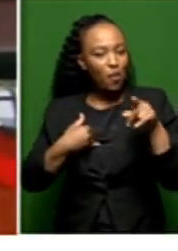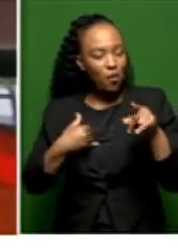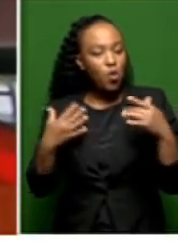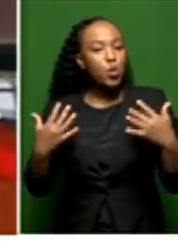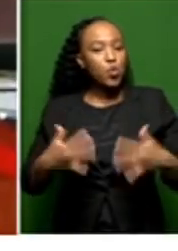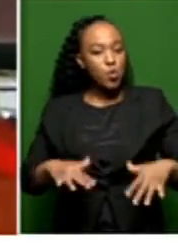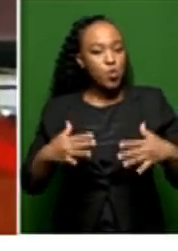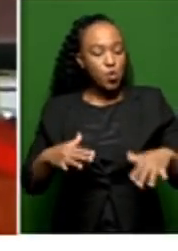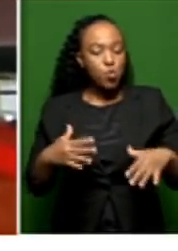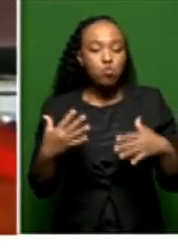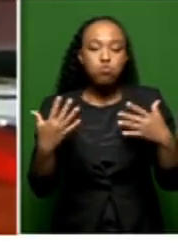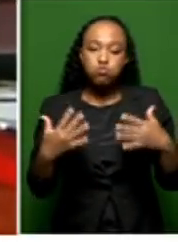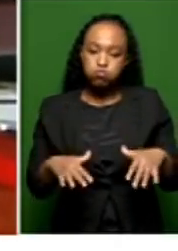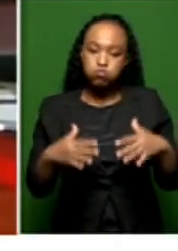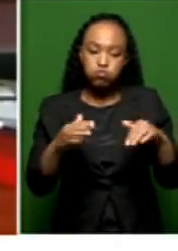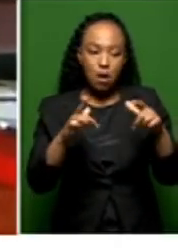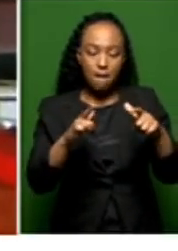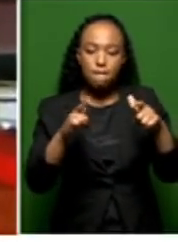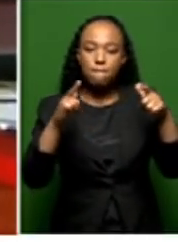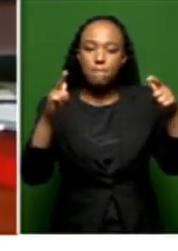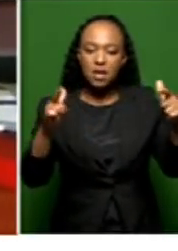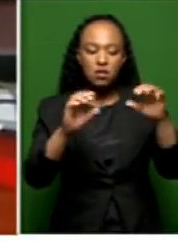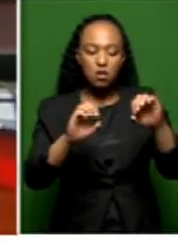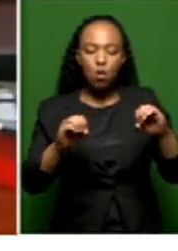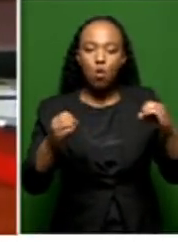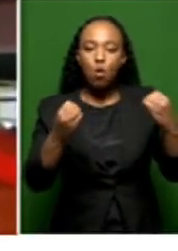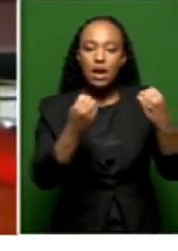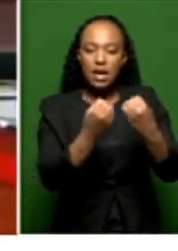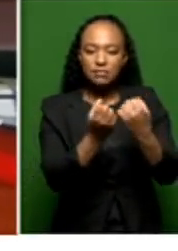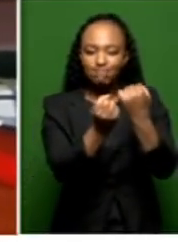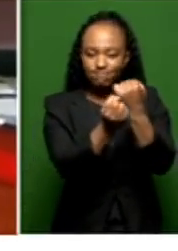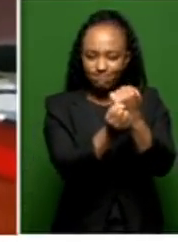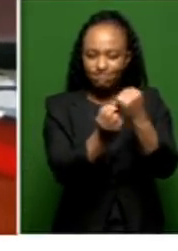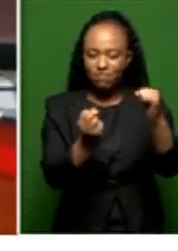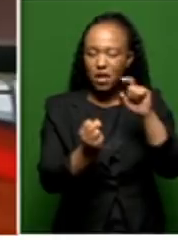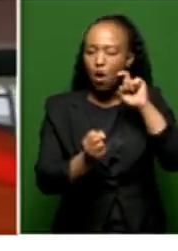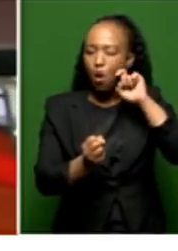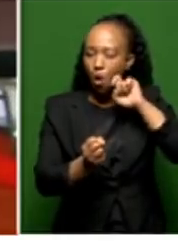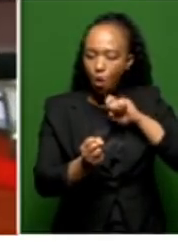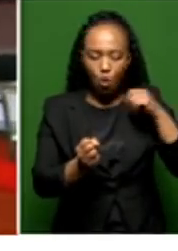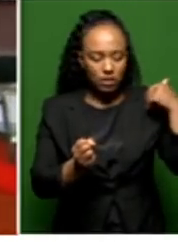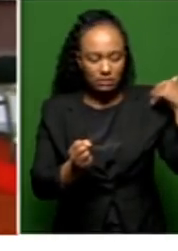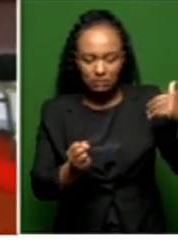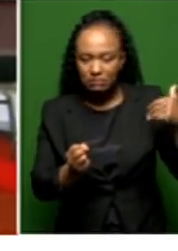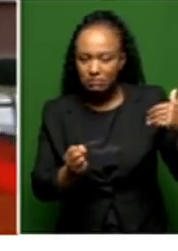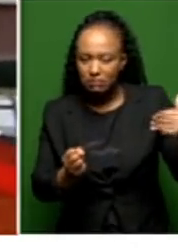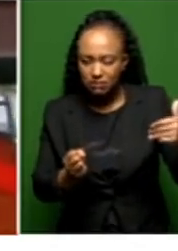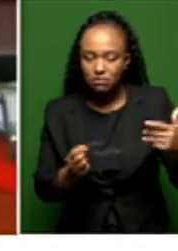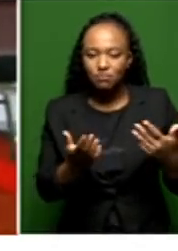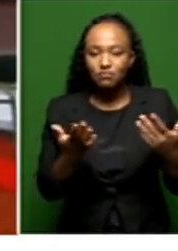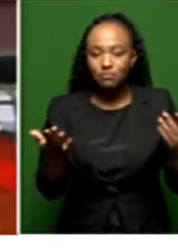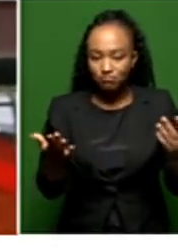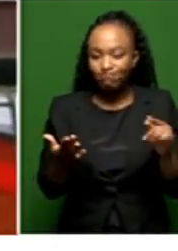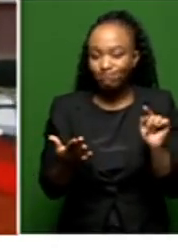biggest liberation organization on the continent, oldest, let me emphasize, but